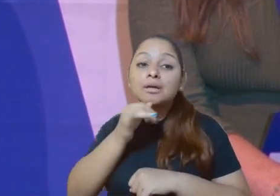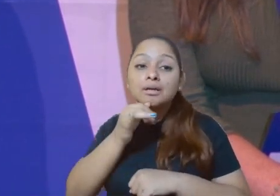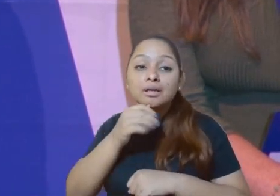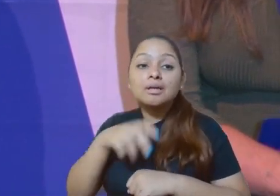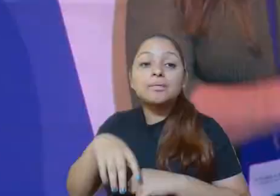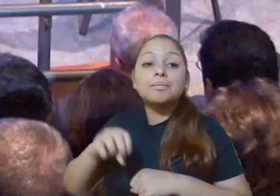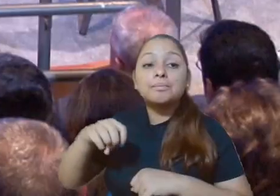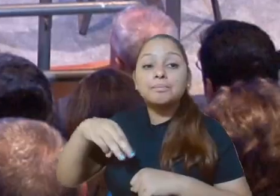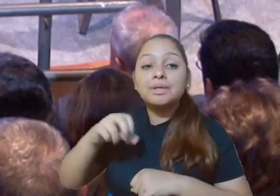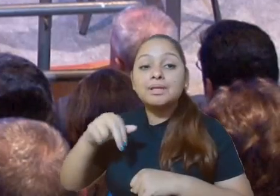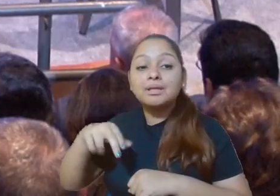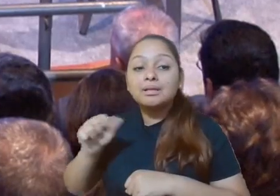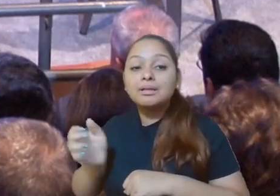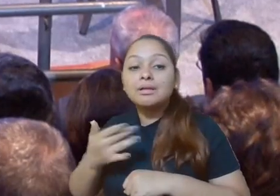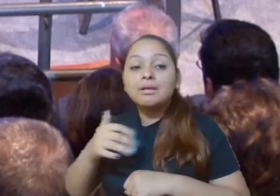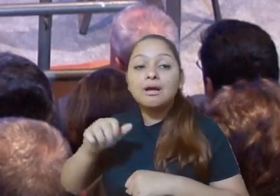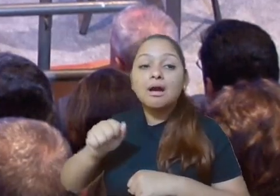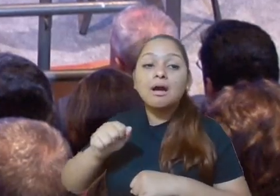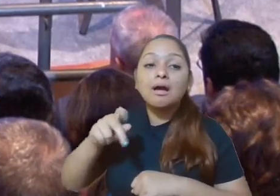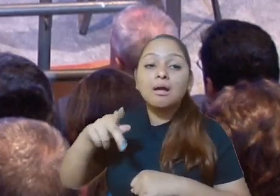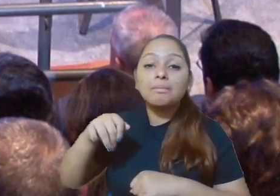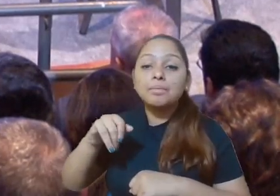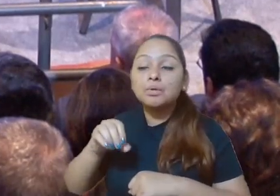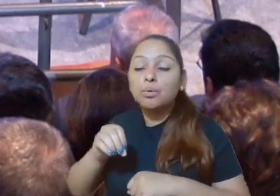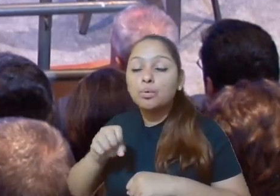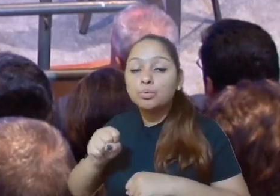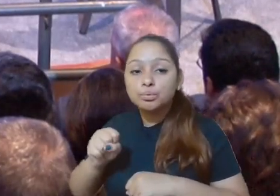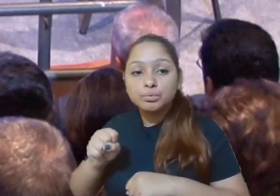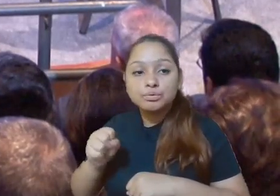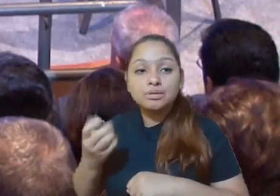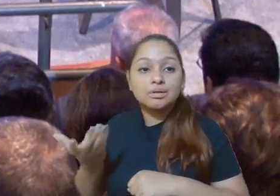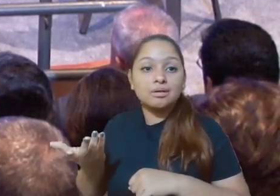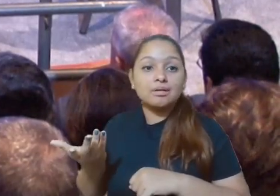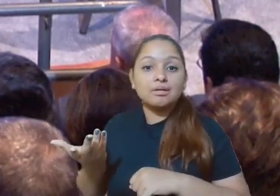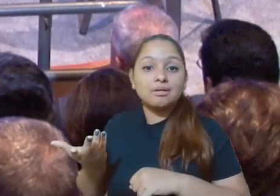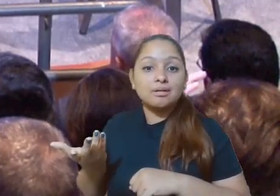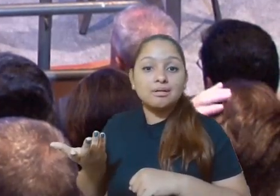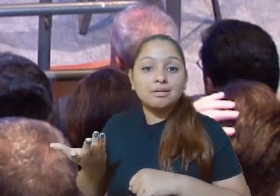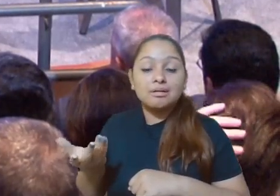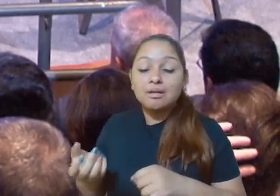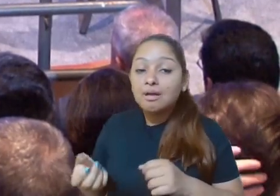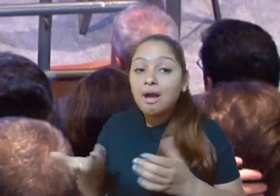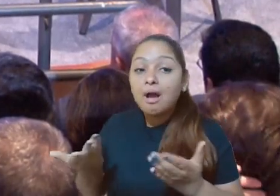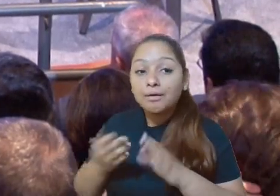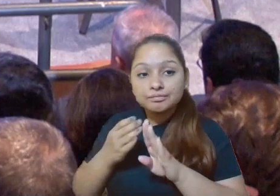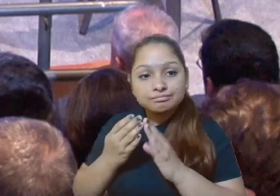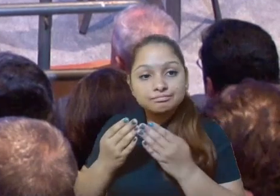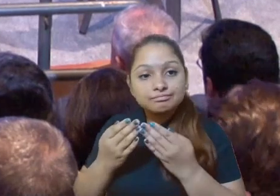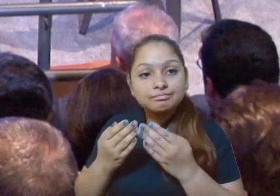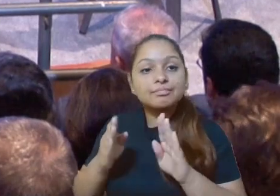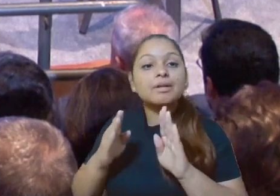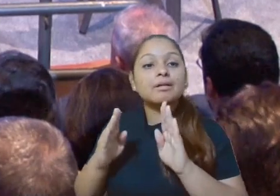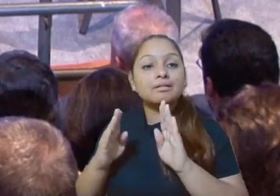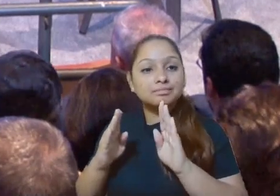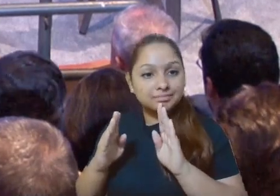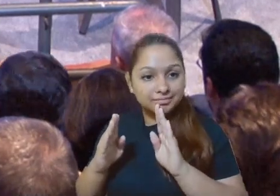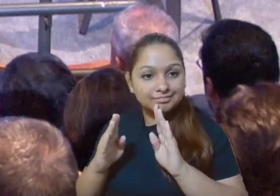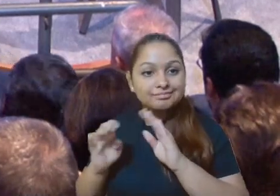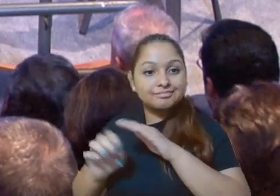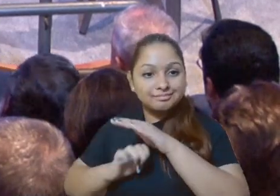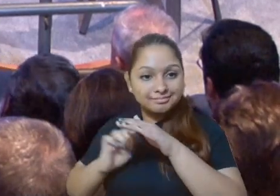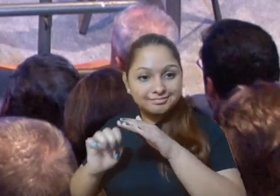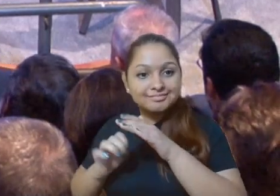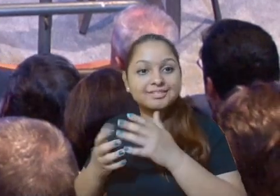Chris was mentioning the Finnish company that went and opened an IPO very recently. It's common